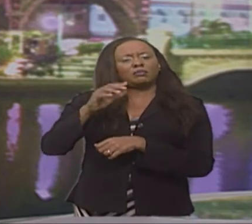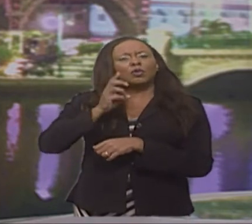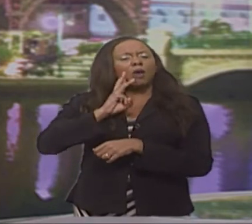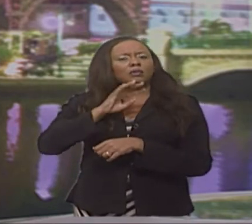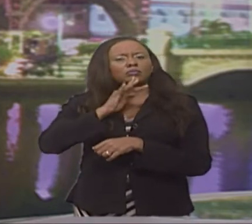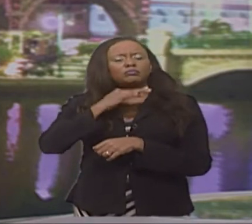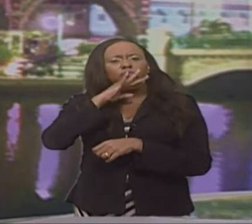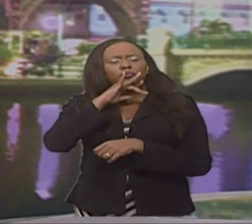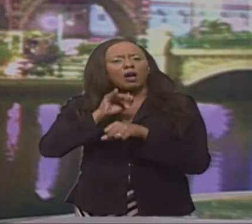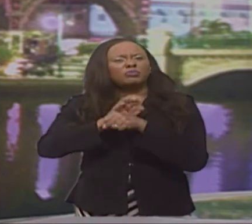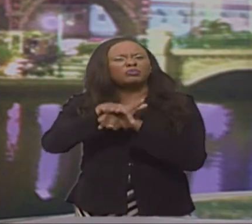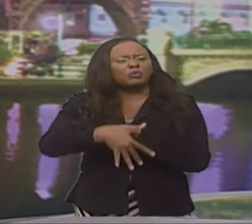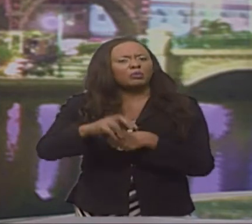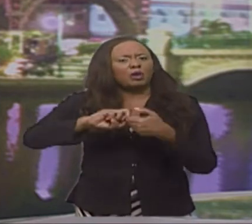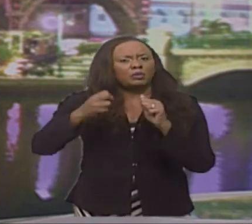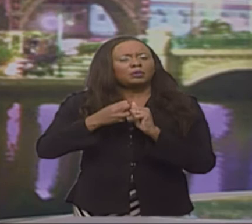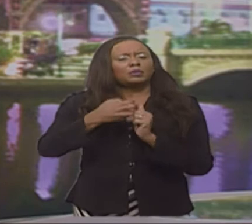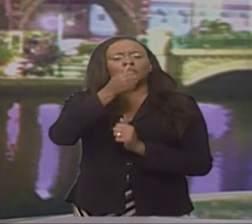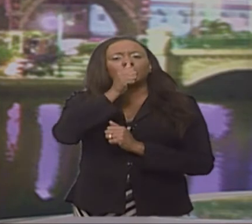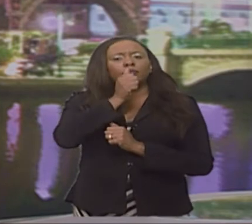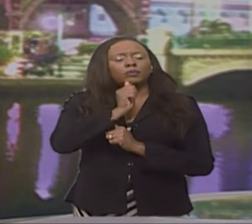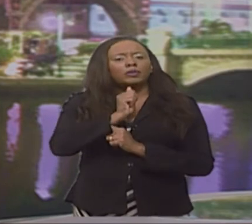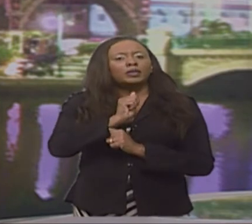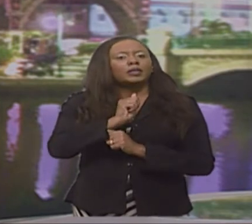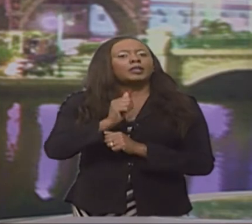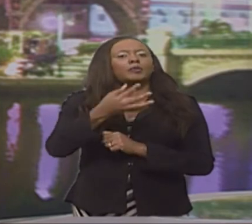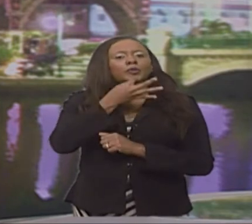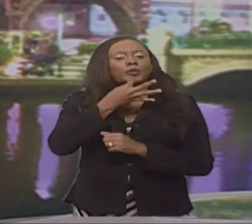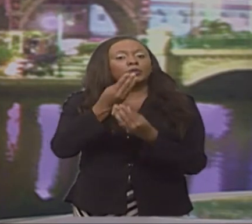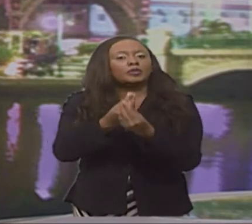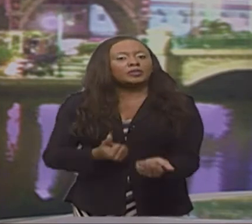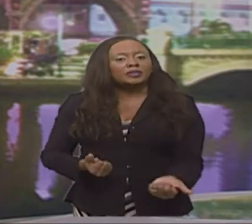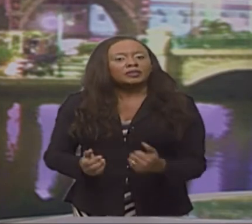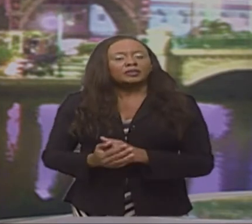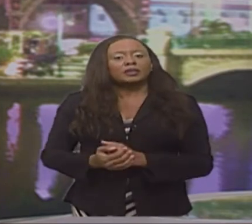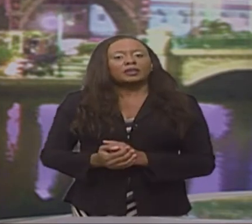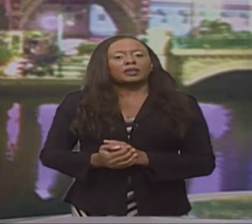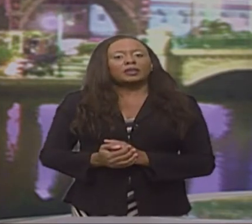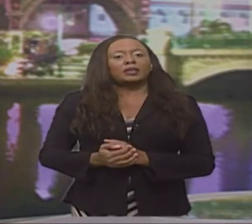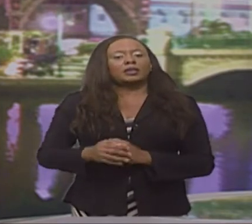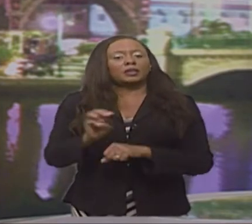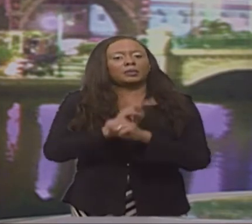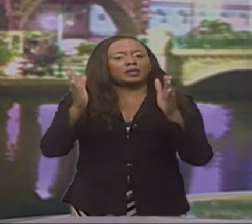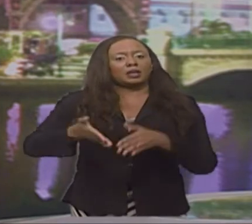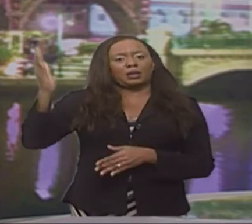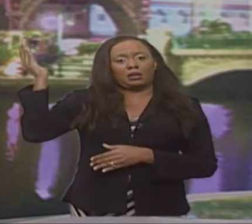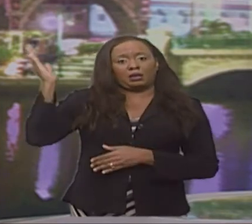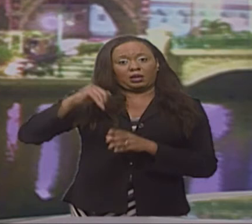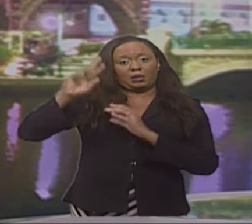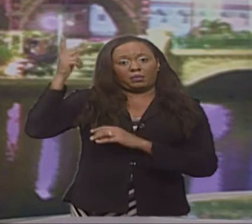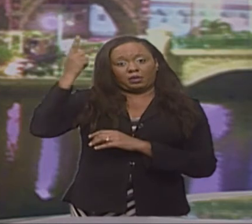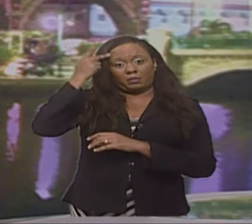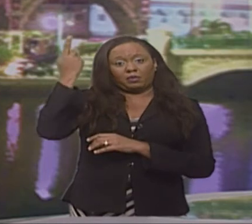the solution. It comes from the Minister of Water Resource Management, Dr. David Estwick. He was speaking in Parliament on a resolution for just